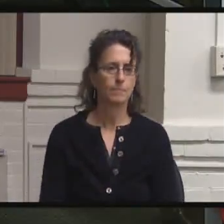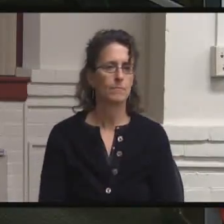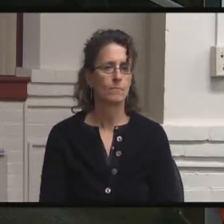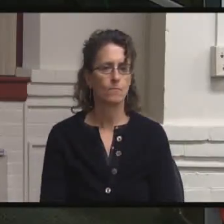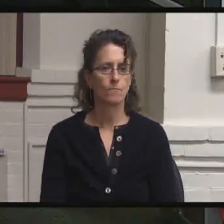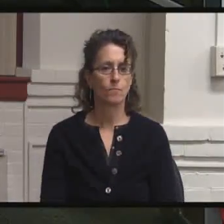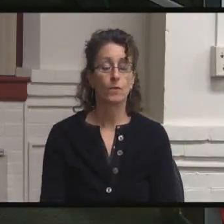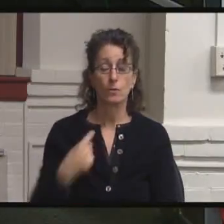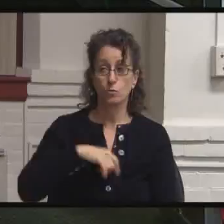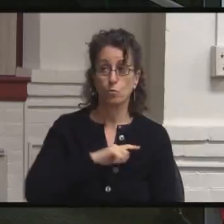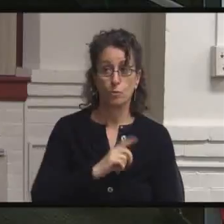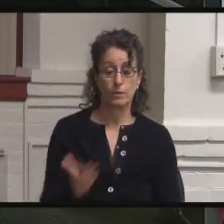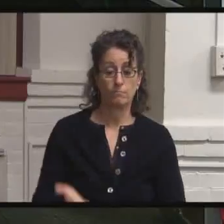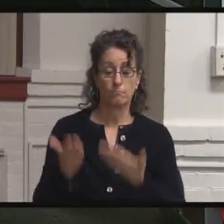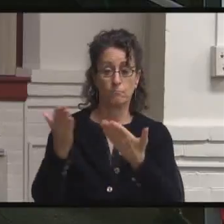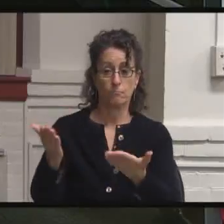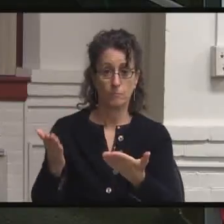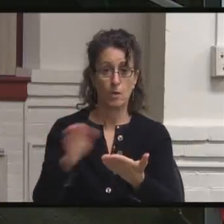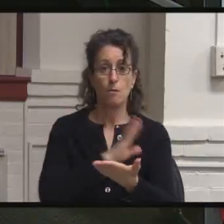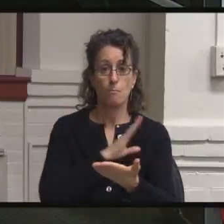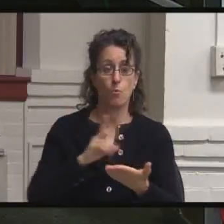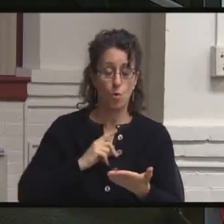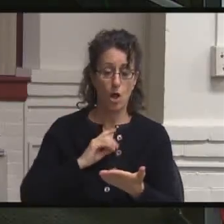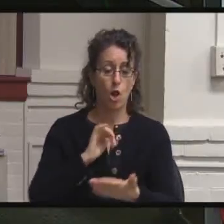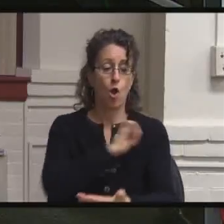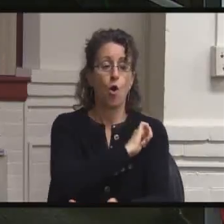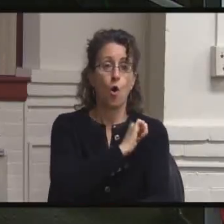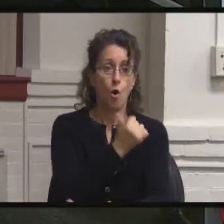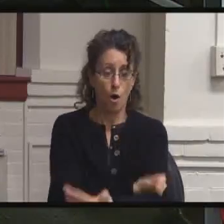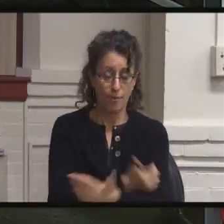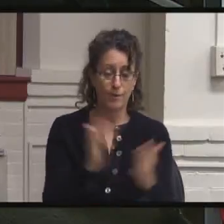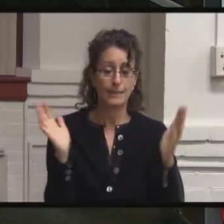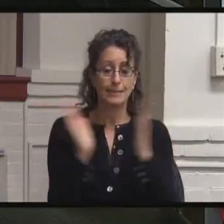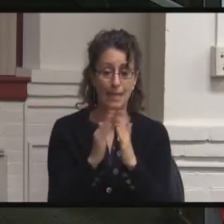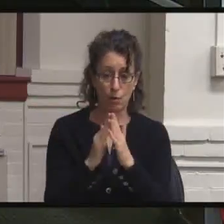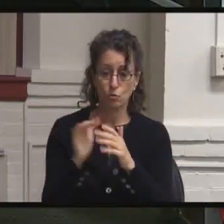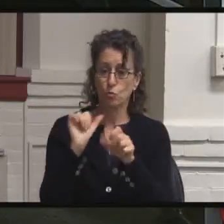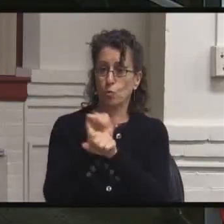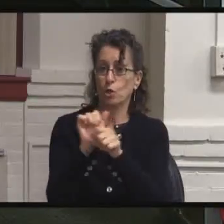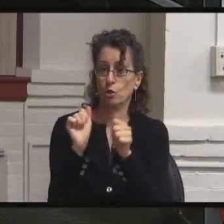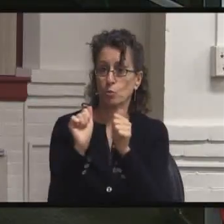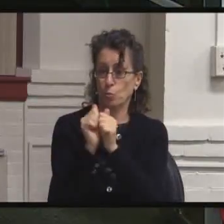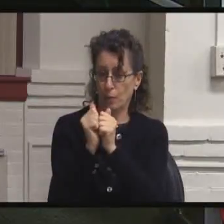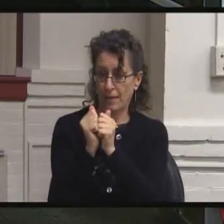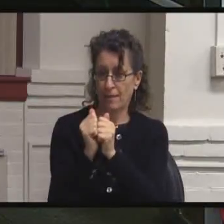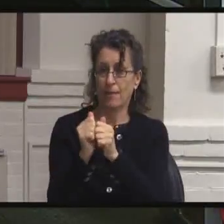to authorize the town to work with Margaret Dillon and